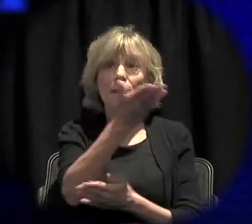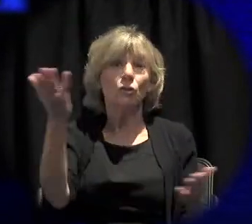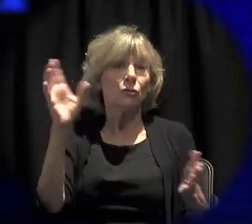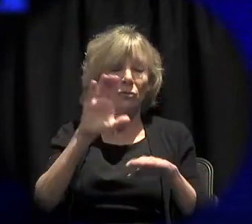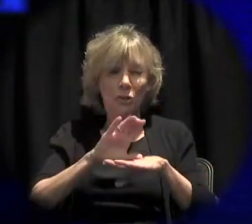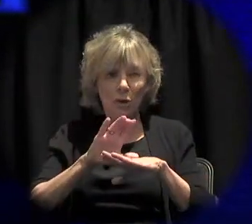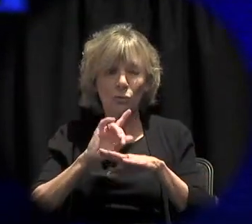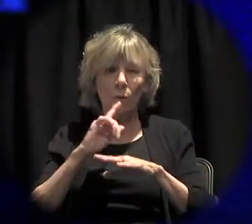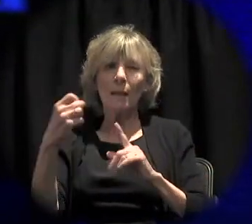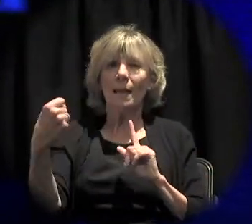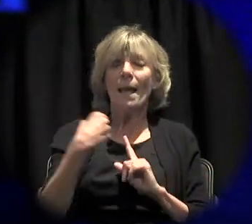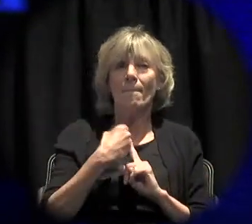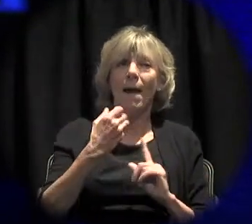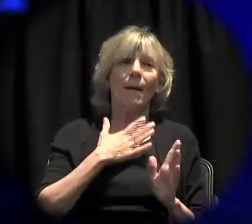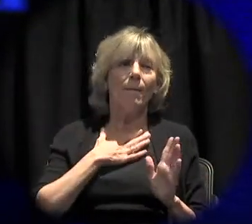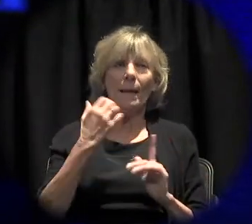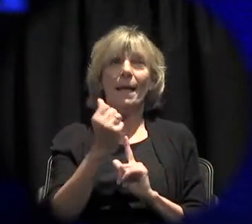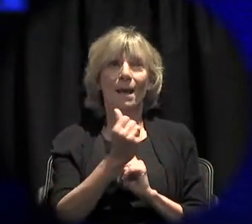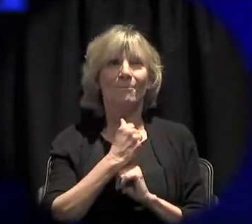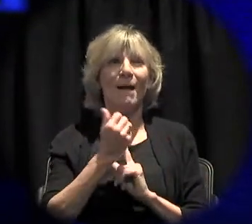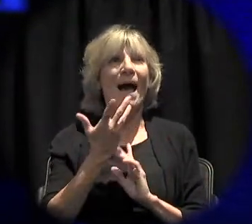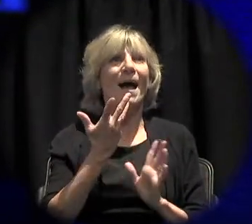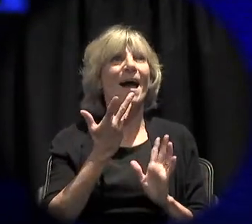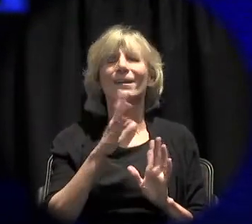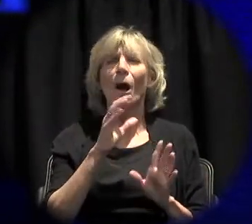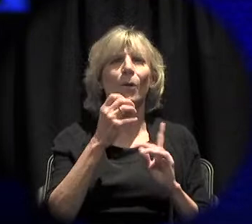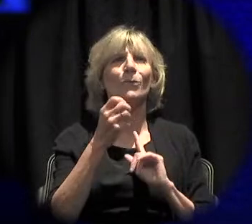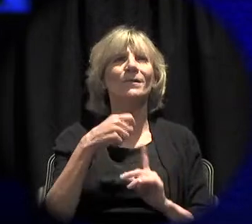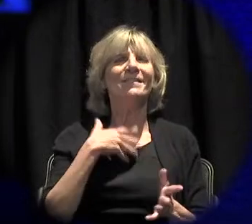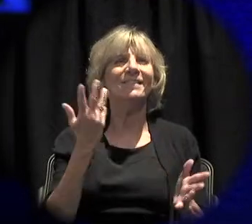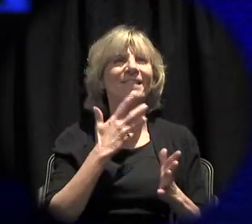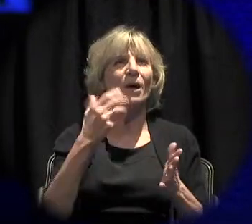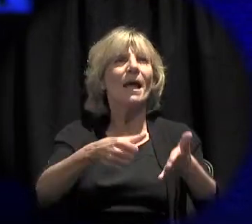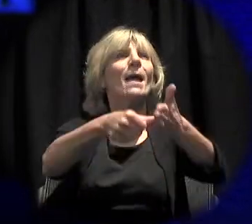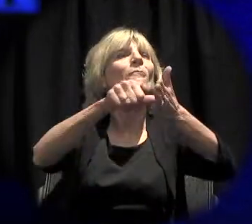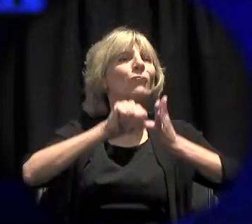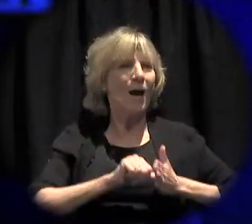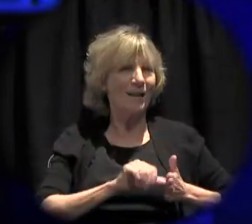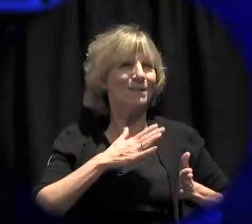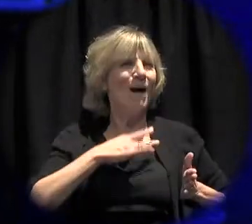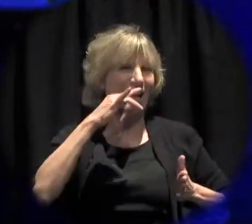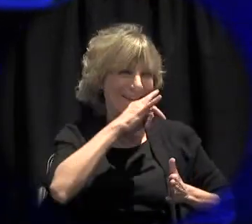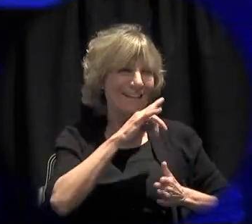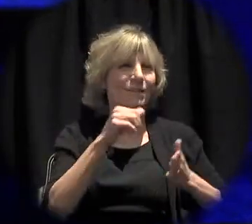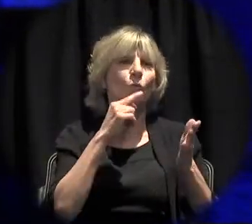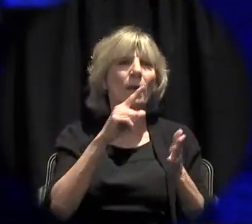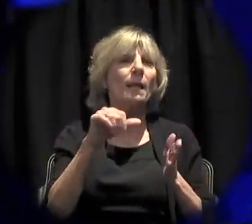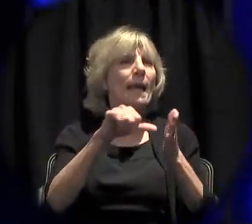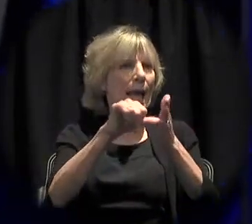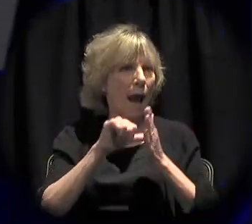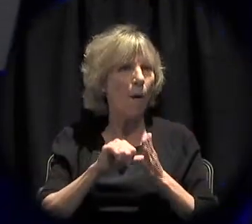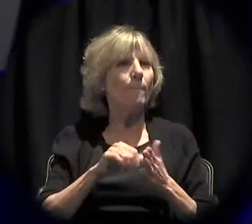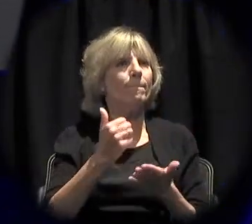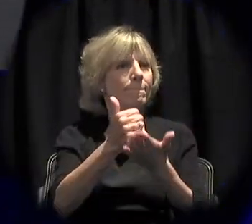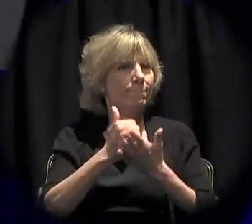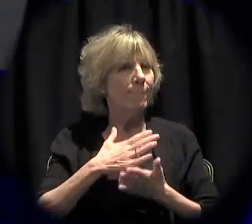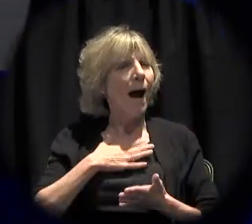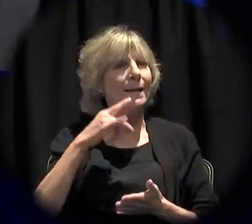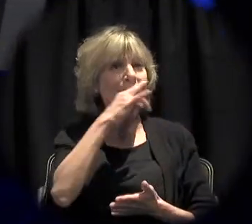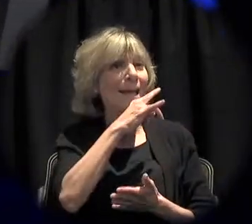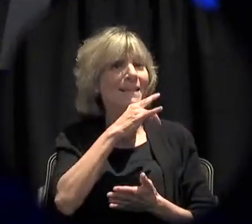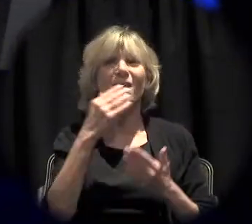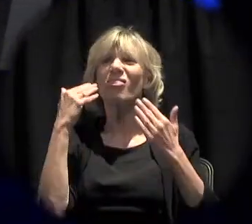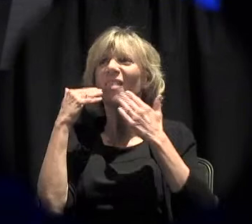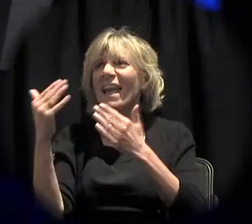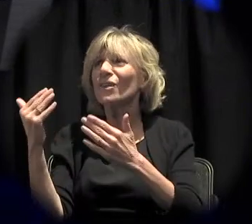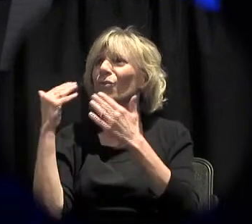my kids. Thank you. Thank you. And I just want to say, too, thank you for those of you that